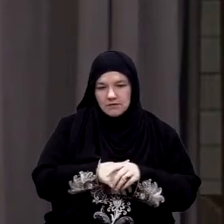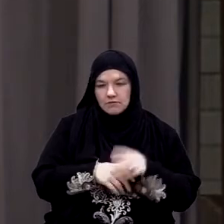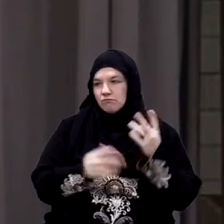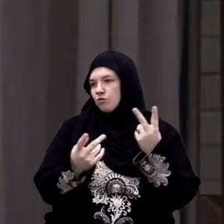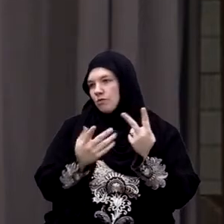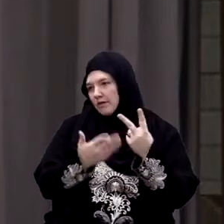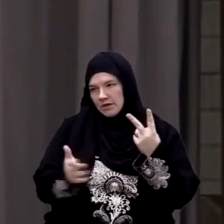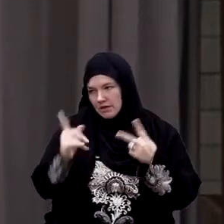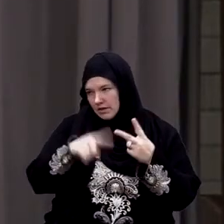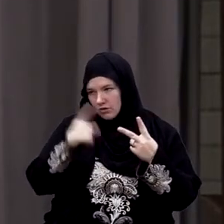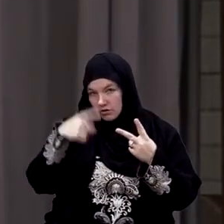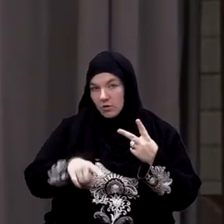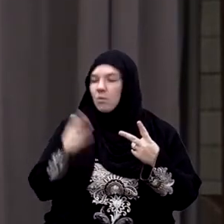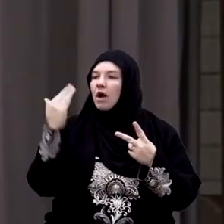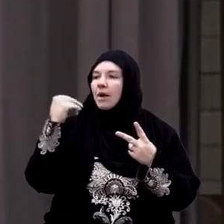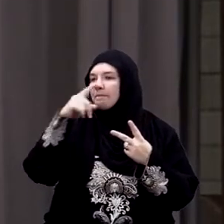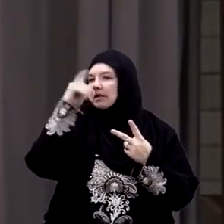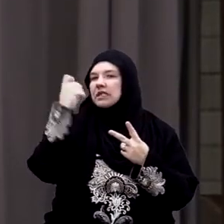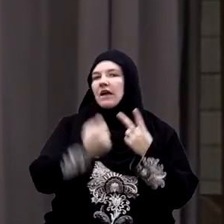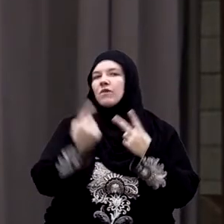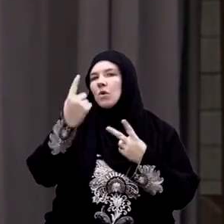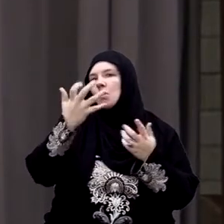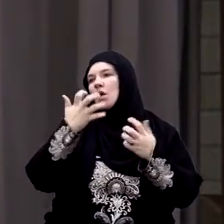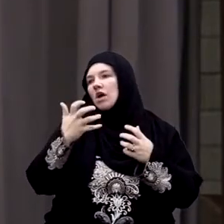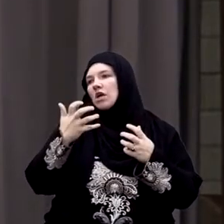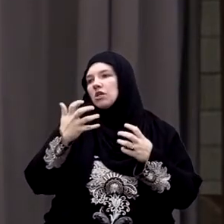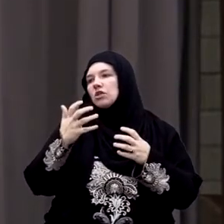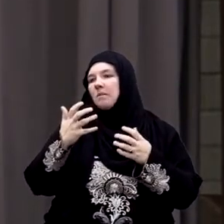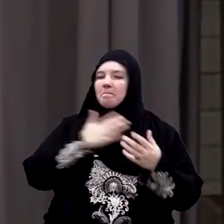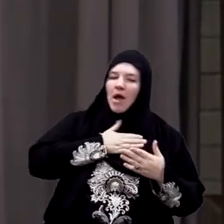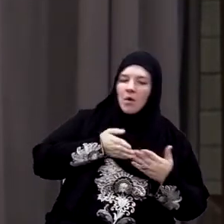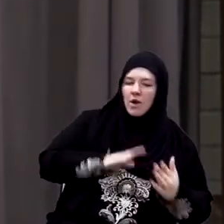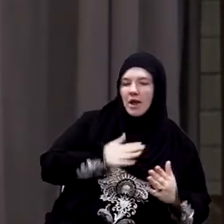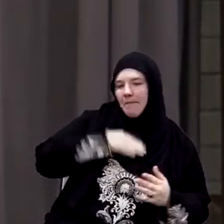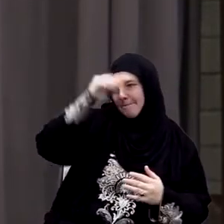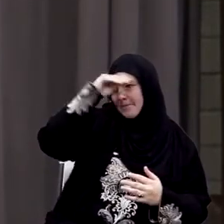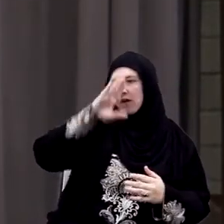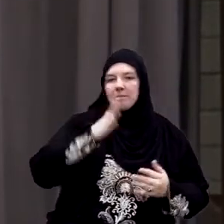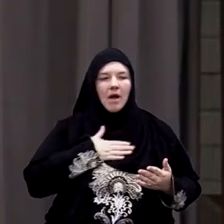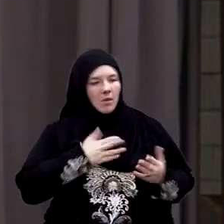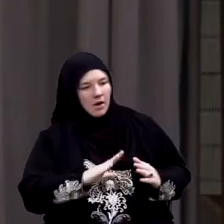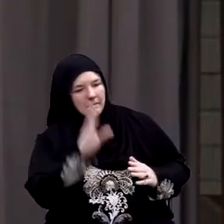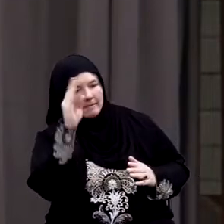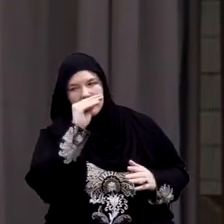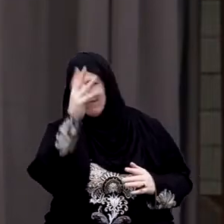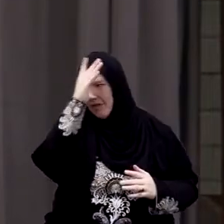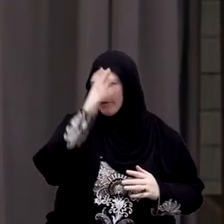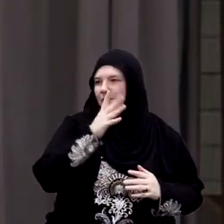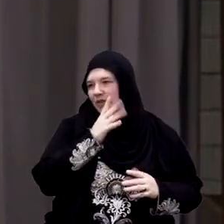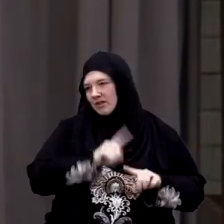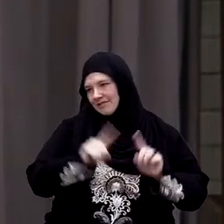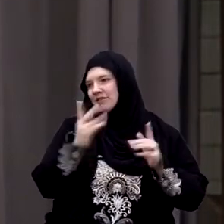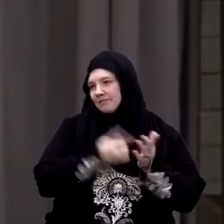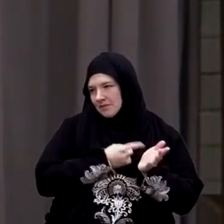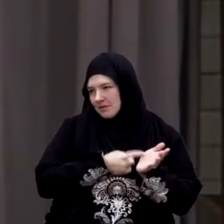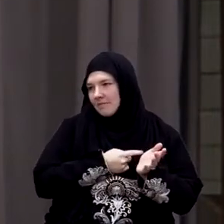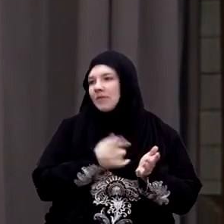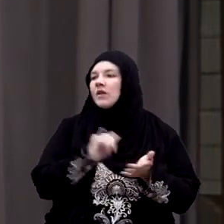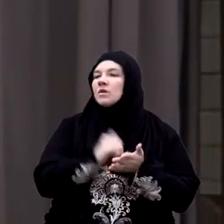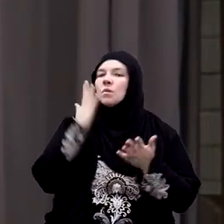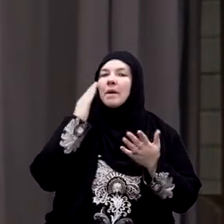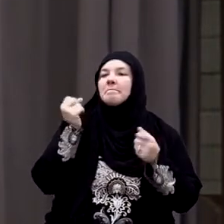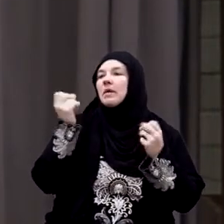Two things they don't agree. Why? Because everybody wants to do things their way. And that's why many people